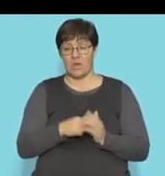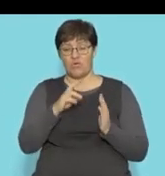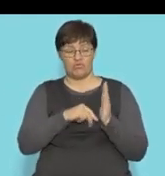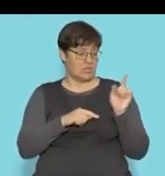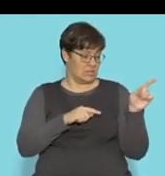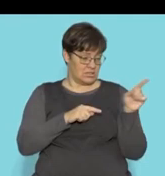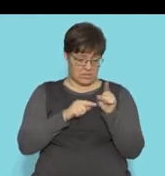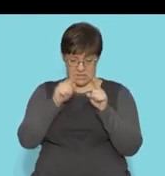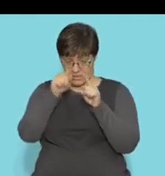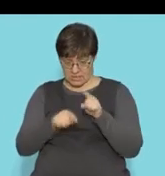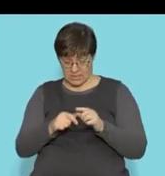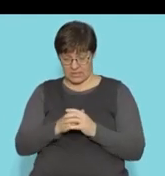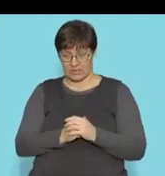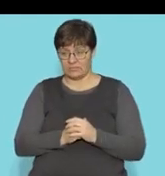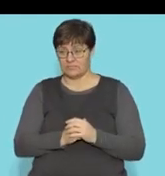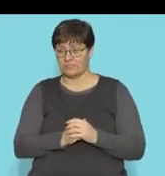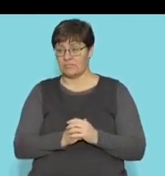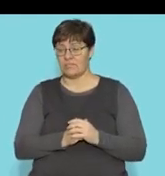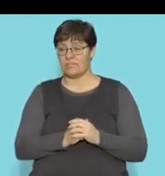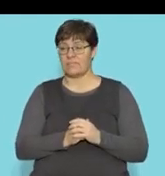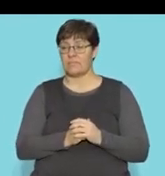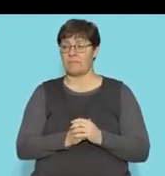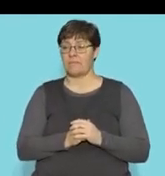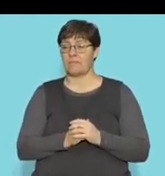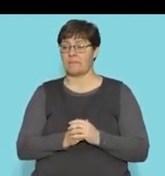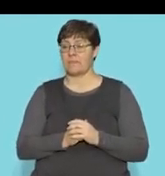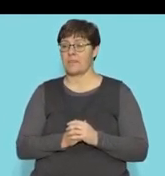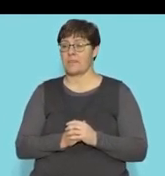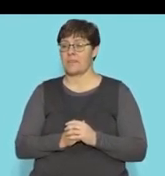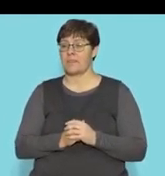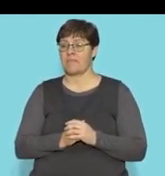off those figures against the y-axis.